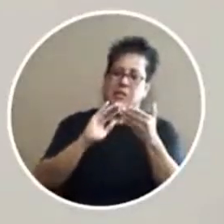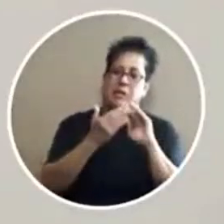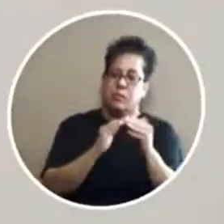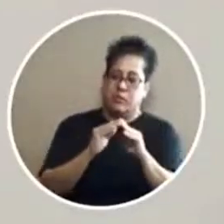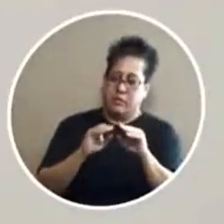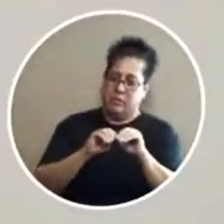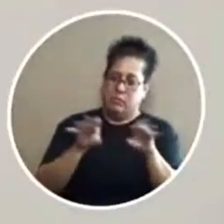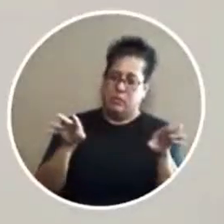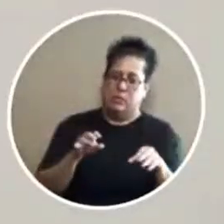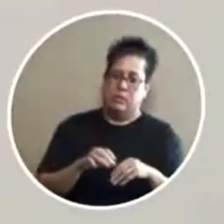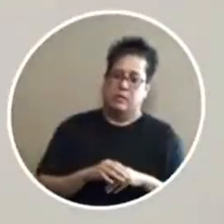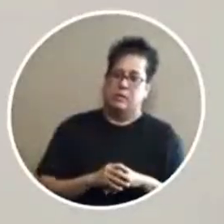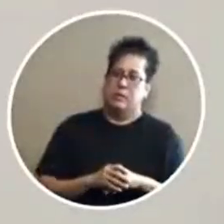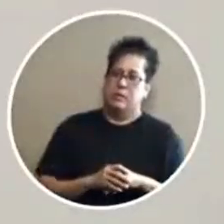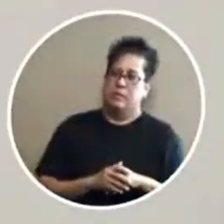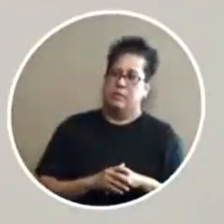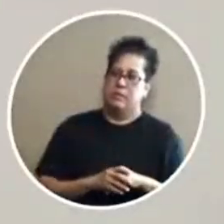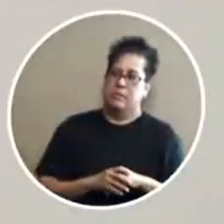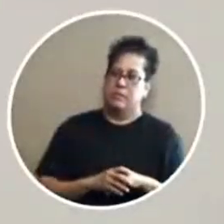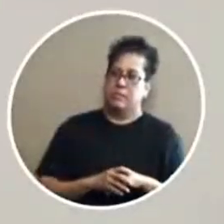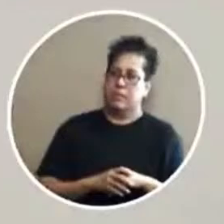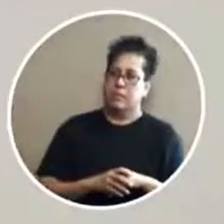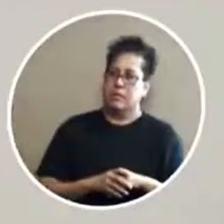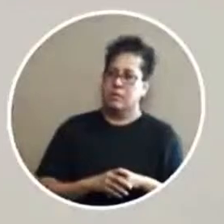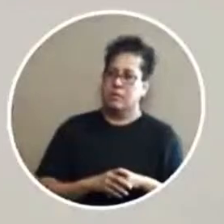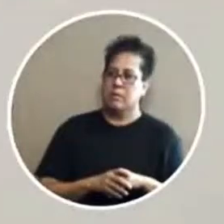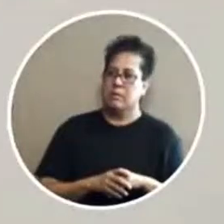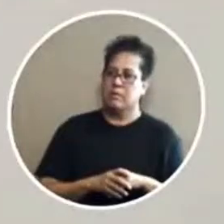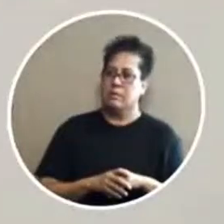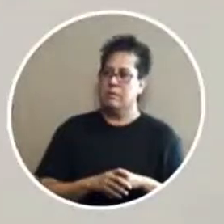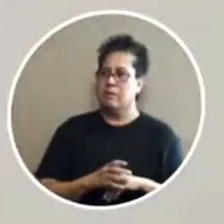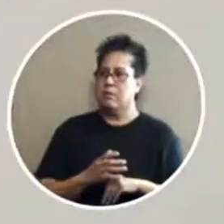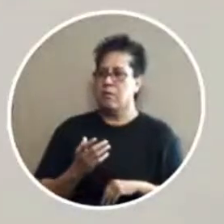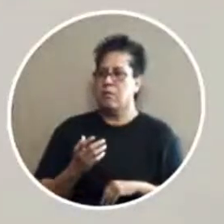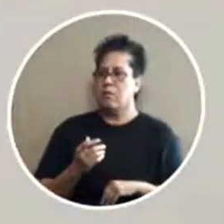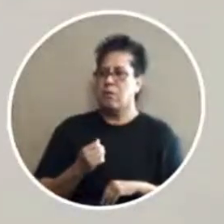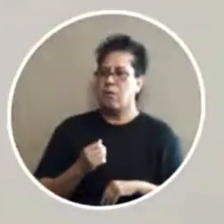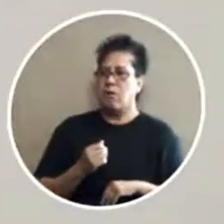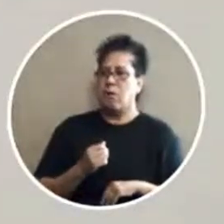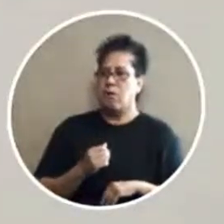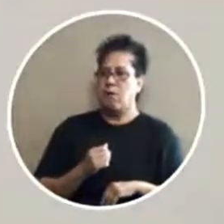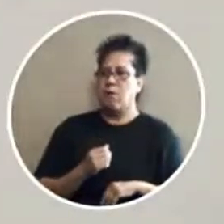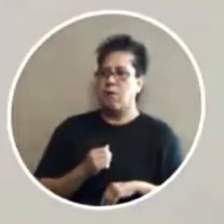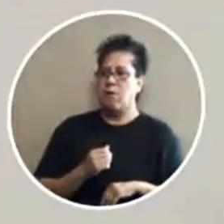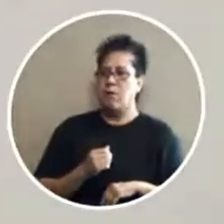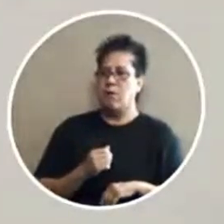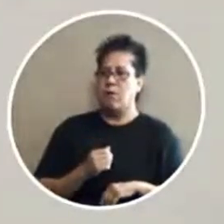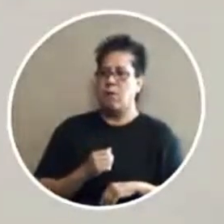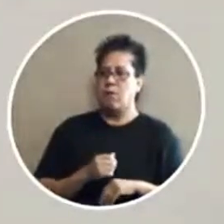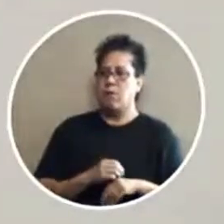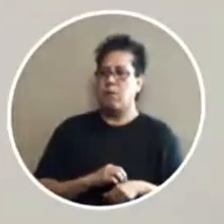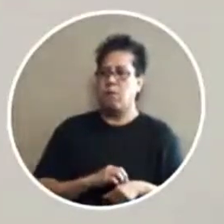is 30 from 0, not 1 3%? Yes. Asymptomatic? Yes. Thank you.